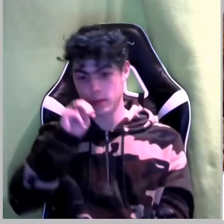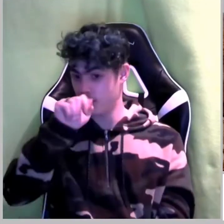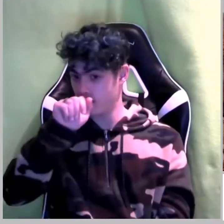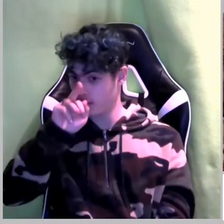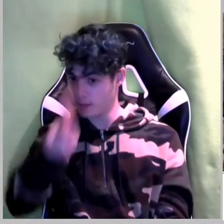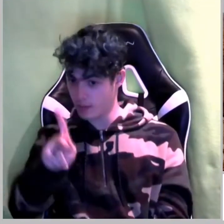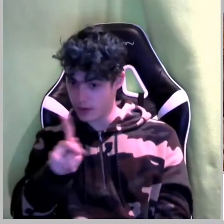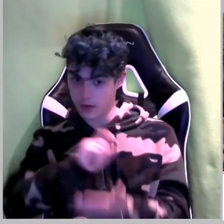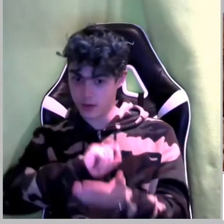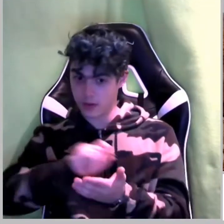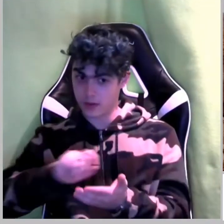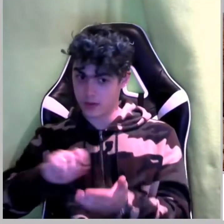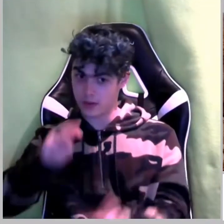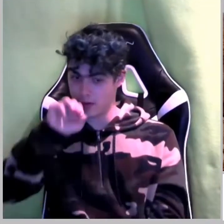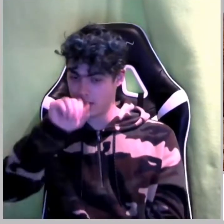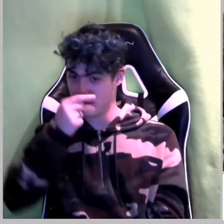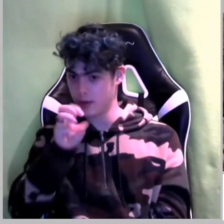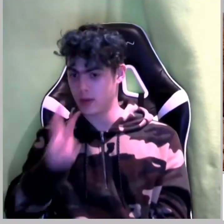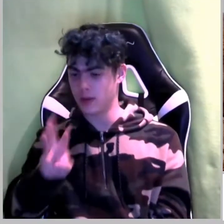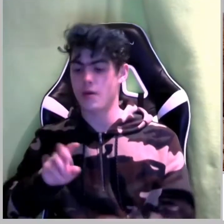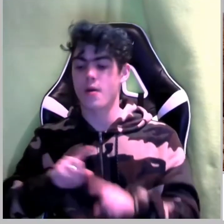the author of Matthew.